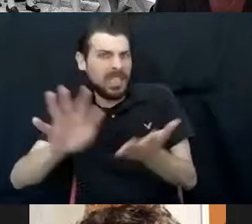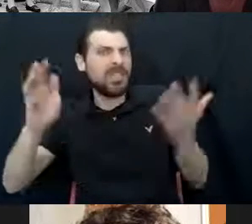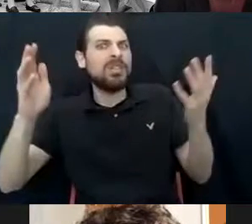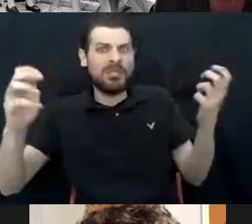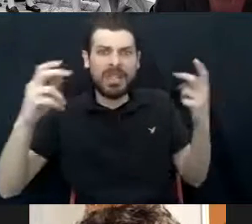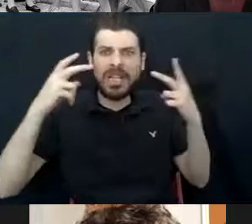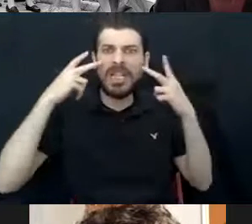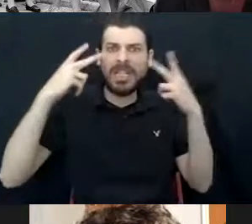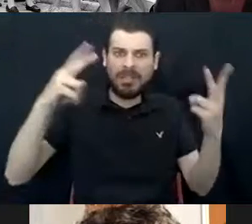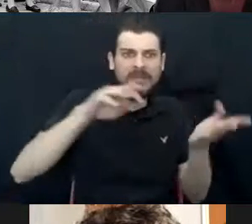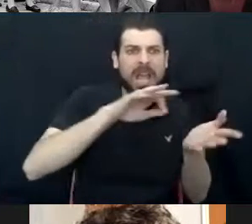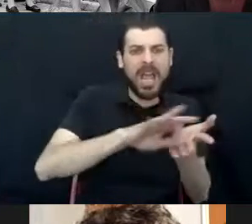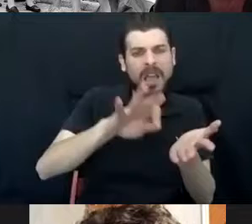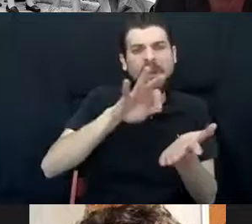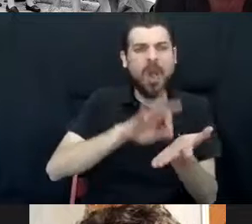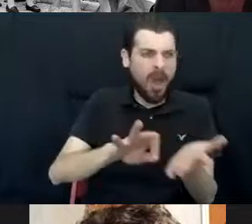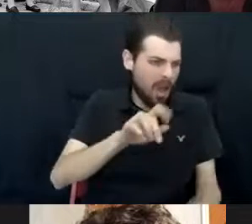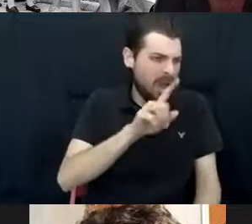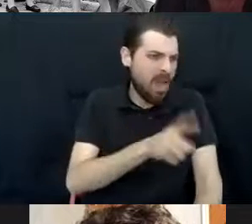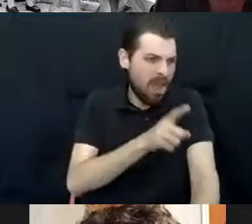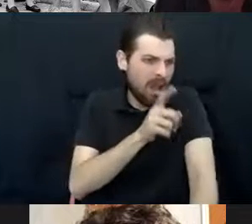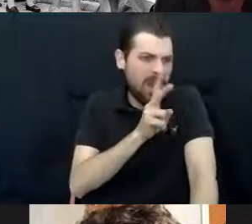Count them four by four.